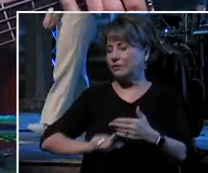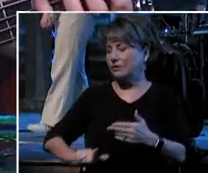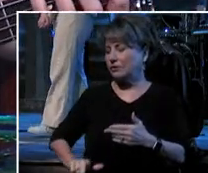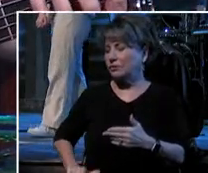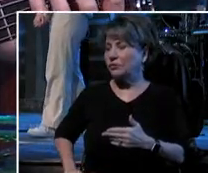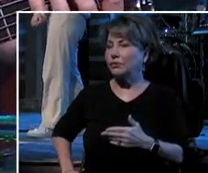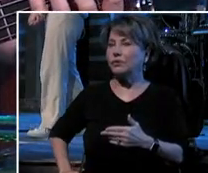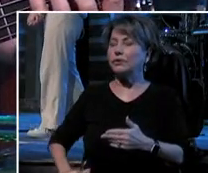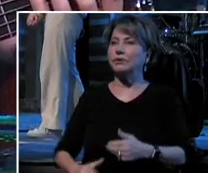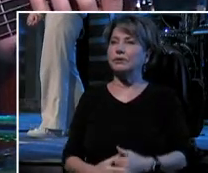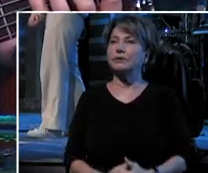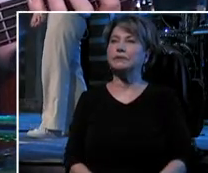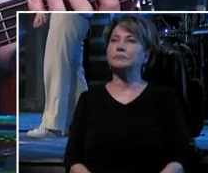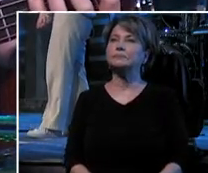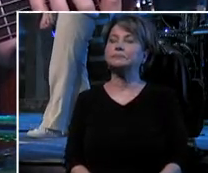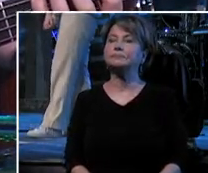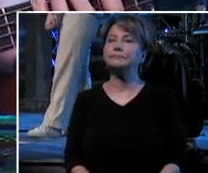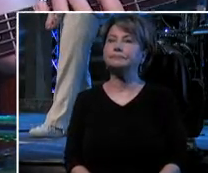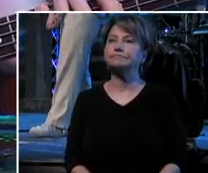the Lord.